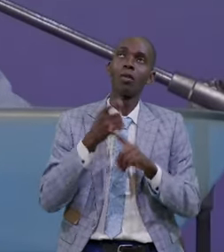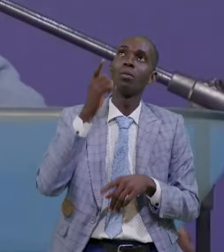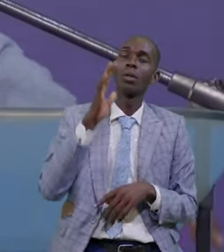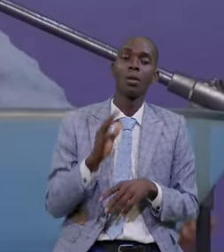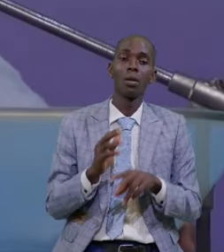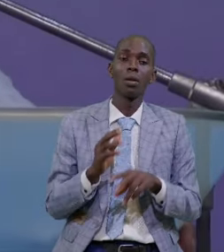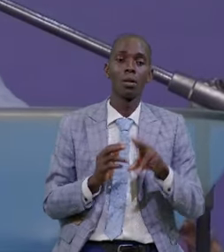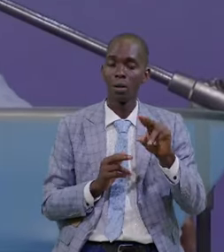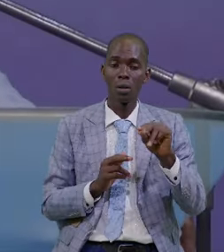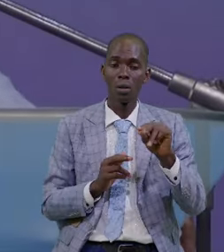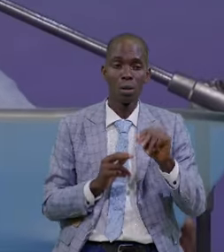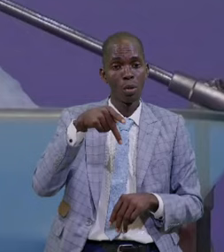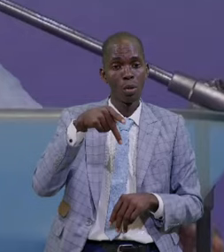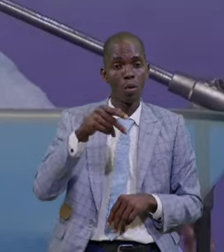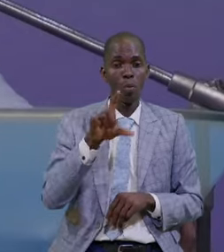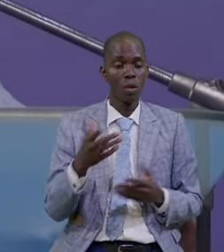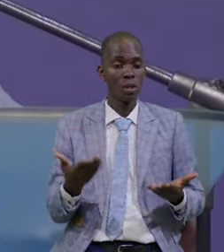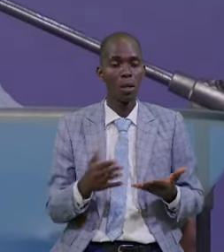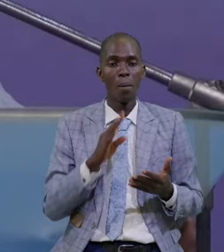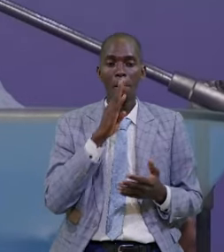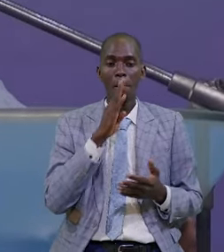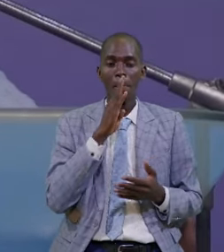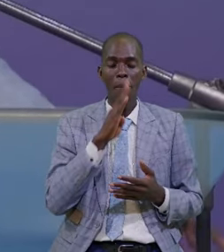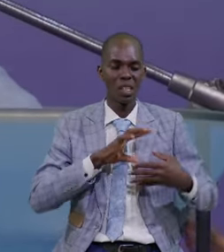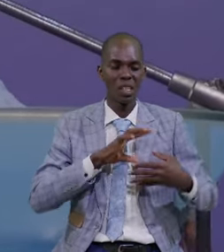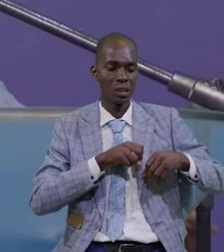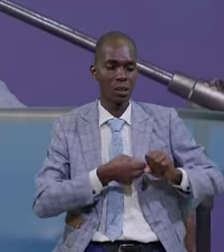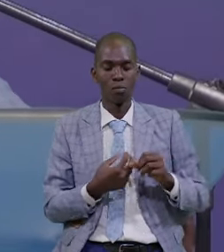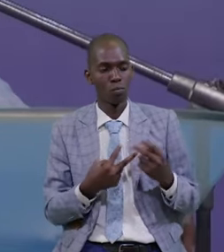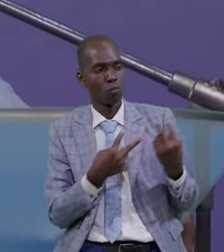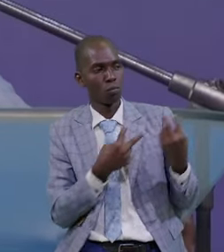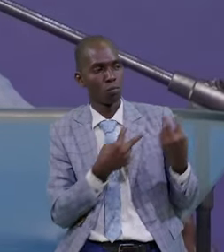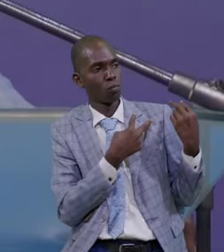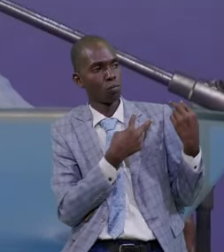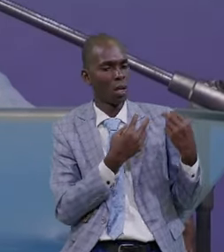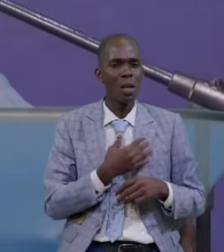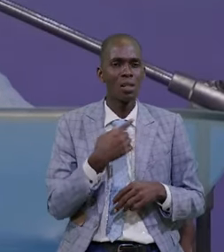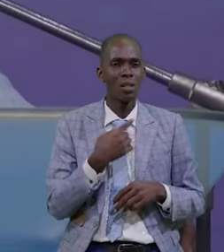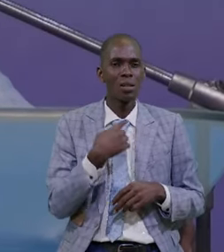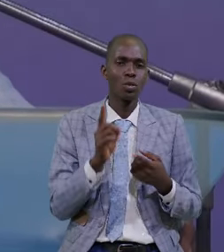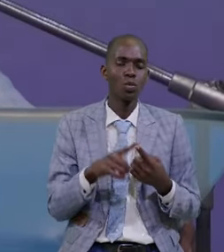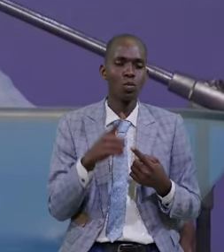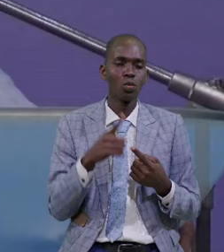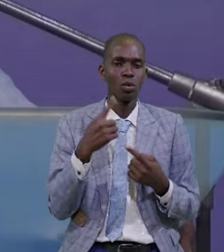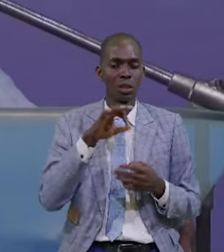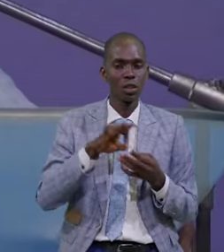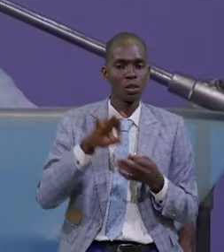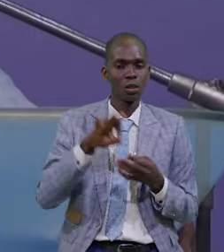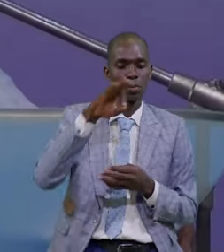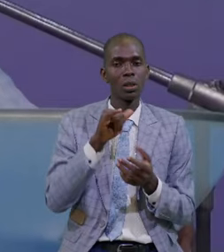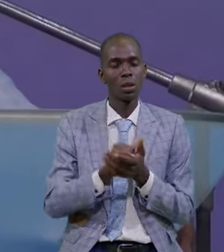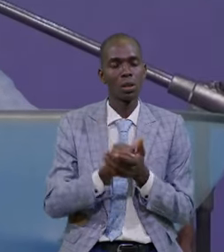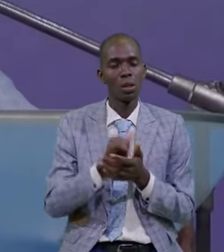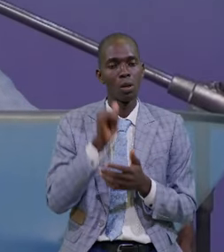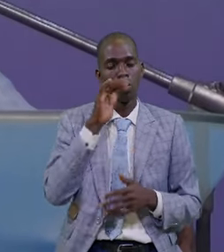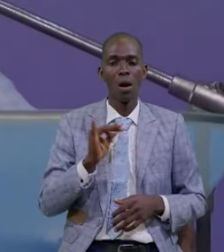being grieved, turned, and said to the Spirit, I